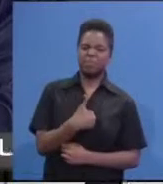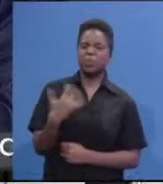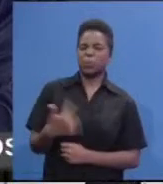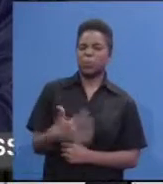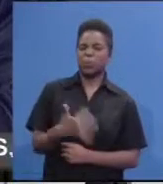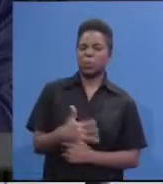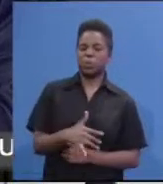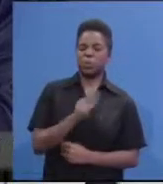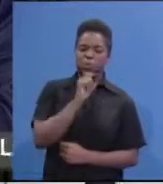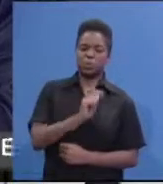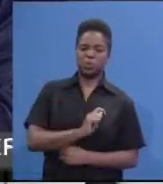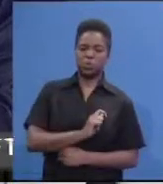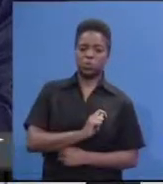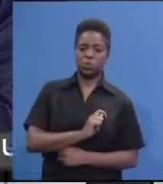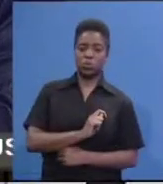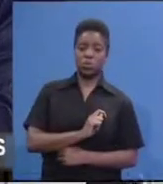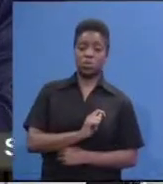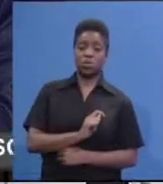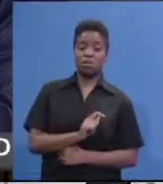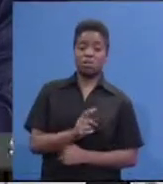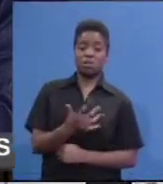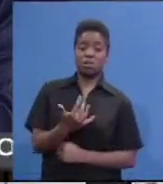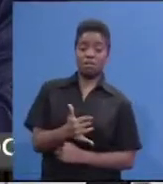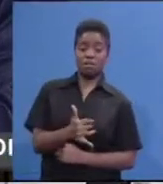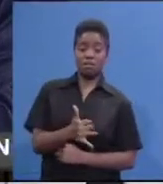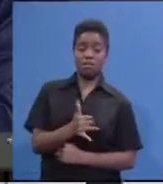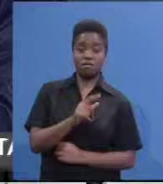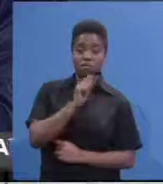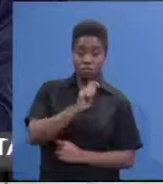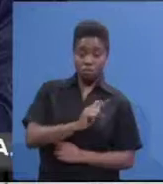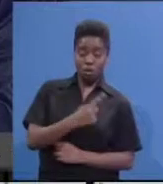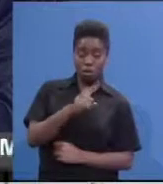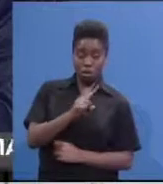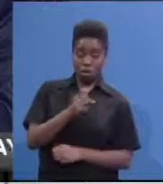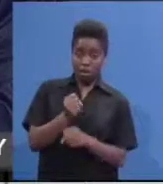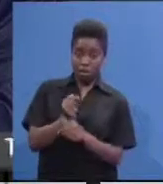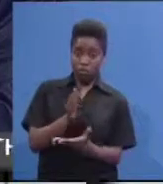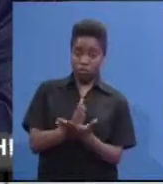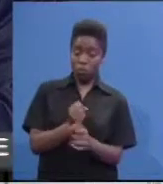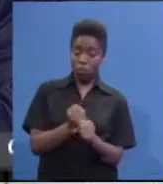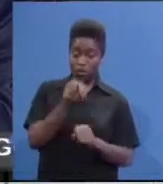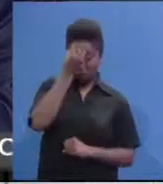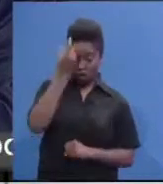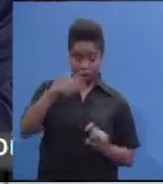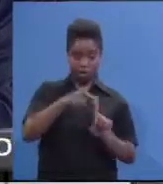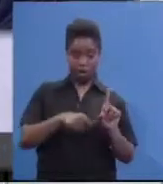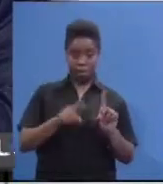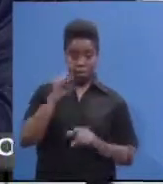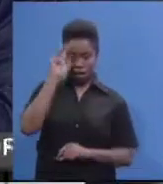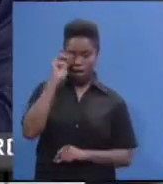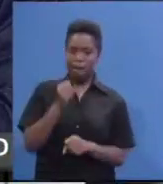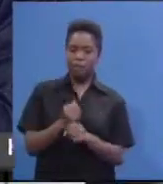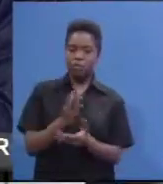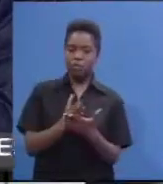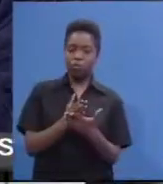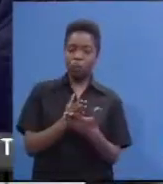think if we are to do justice to his name and to his memory, I think we should continue with some of the